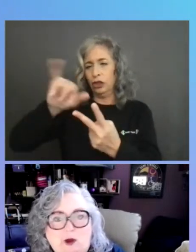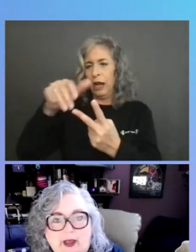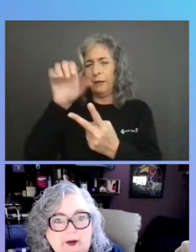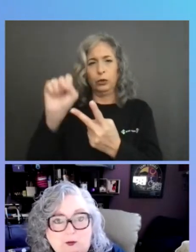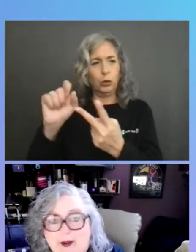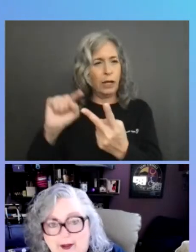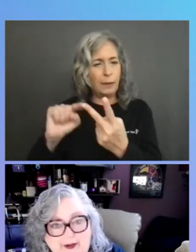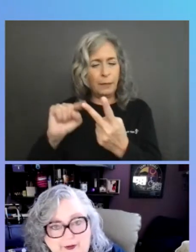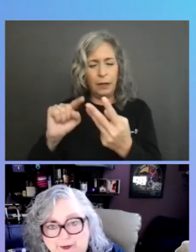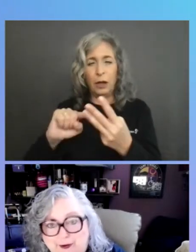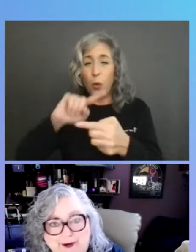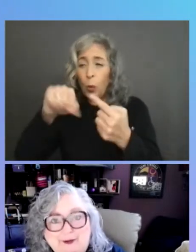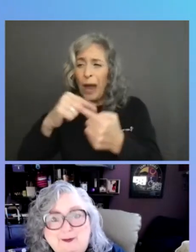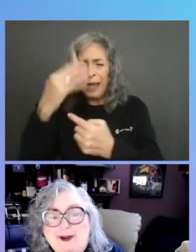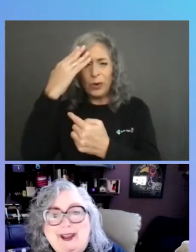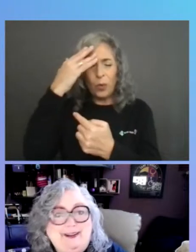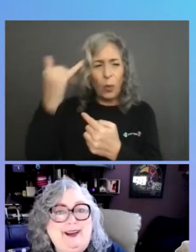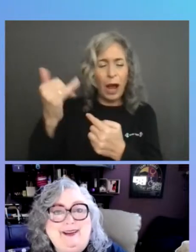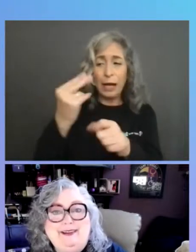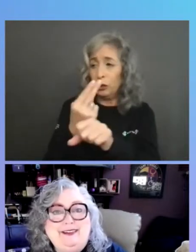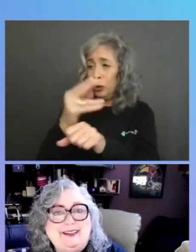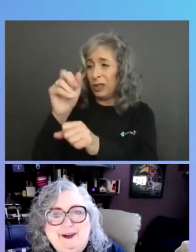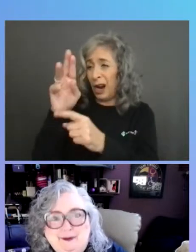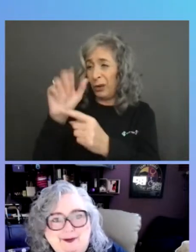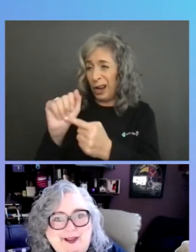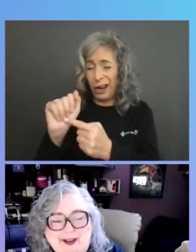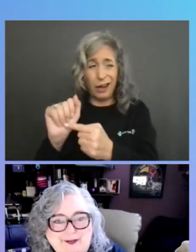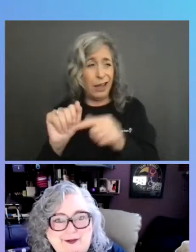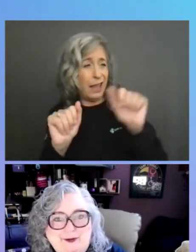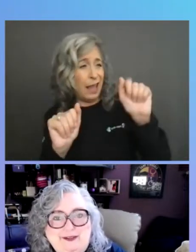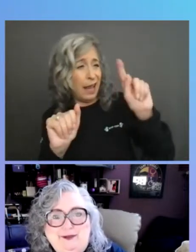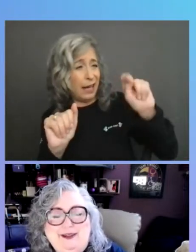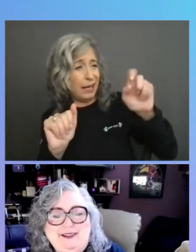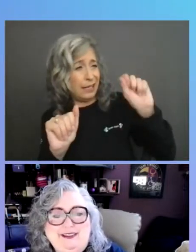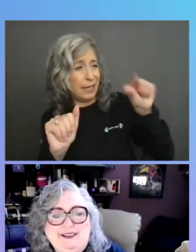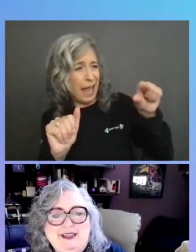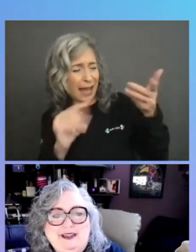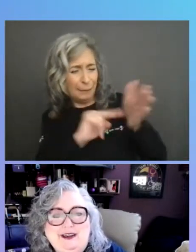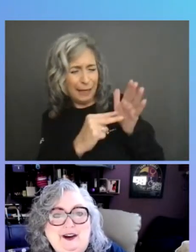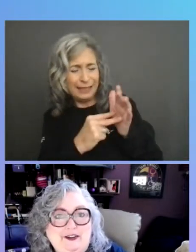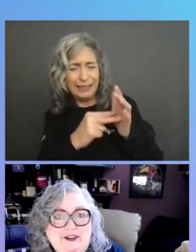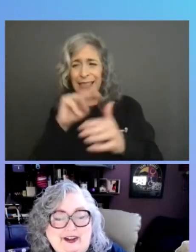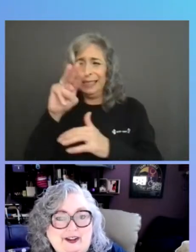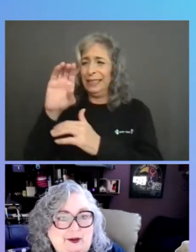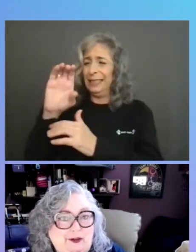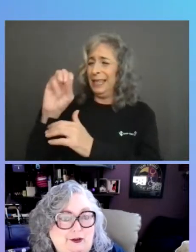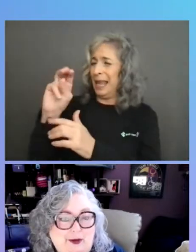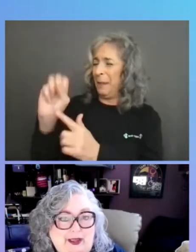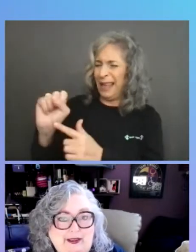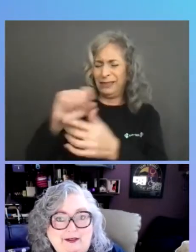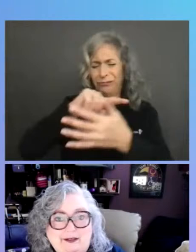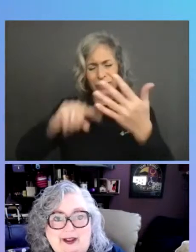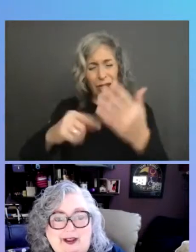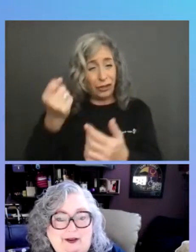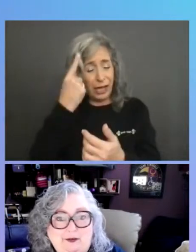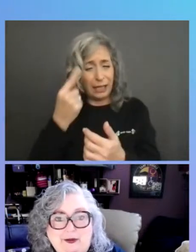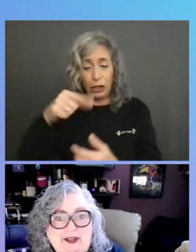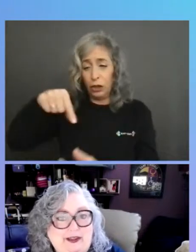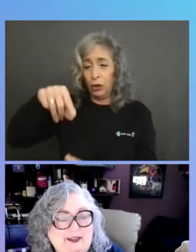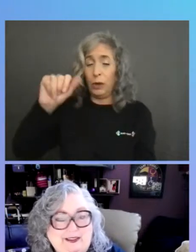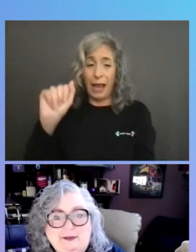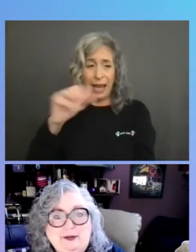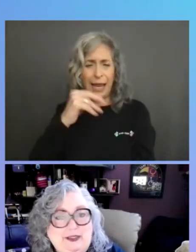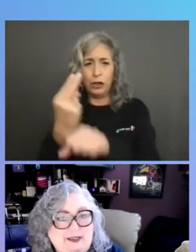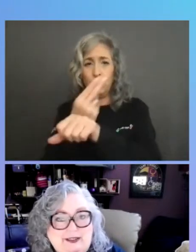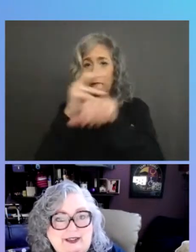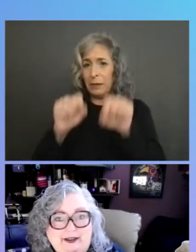when, why, or why not to use ARIA, what a tag is, what that has to do with CMSs, understanding what QA is and usability